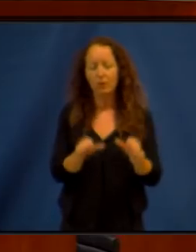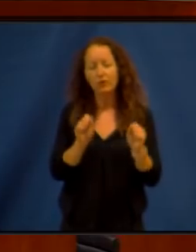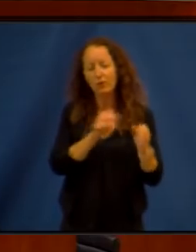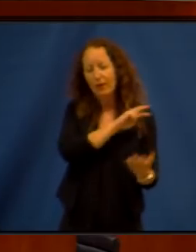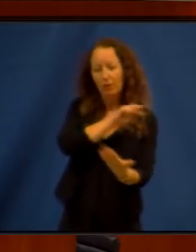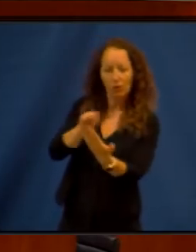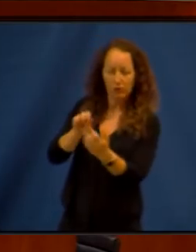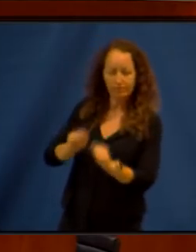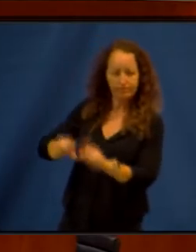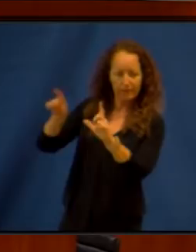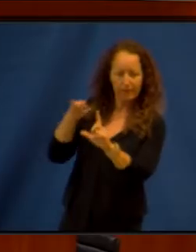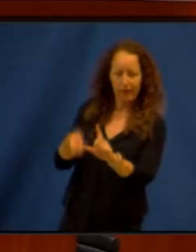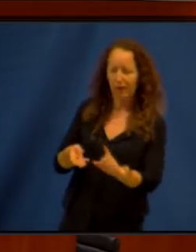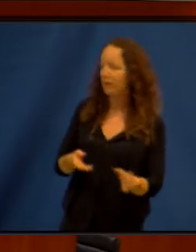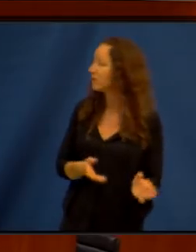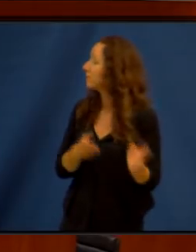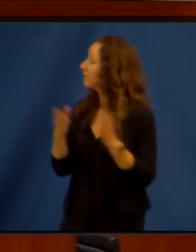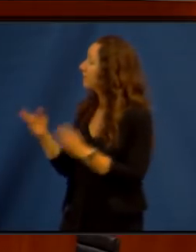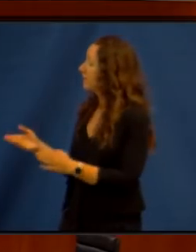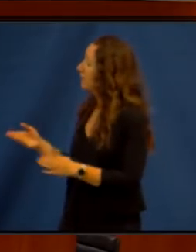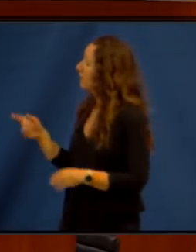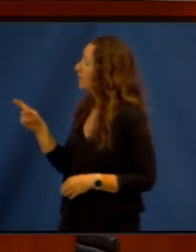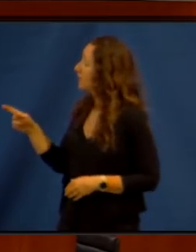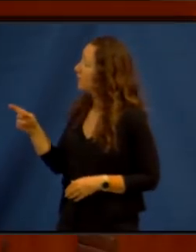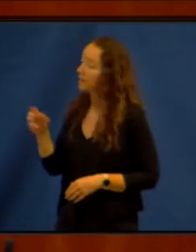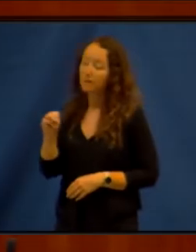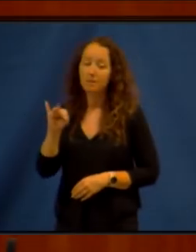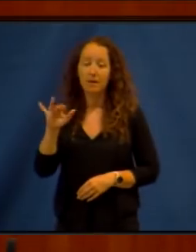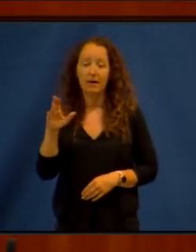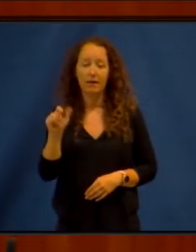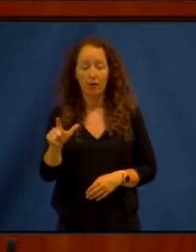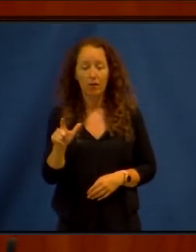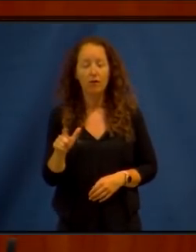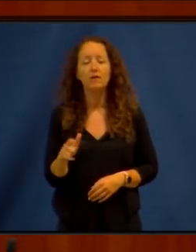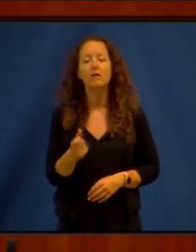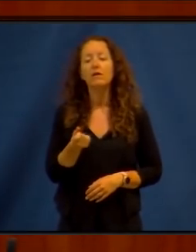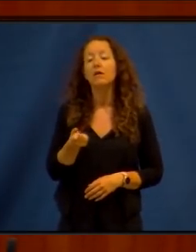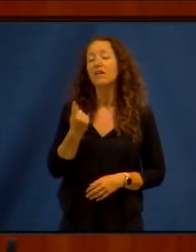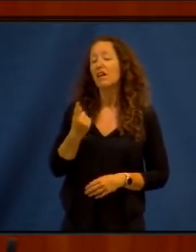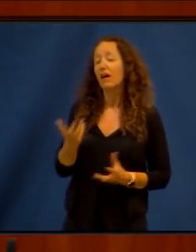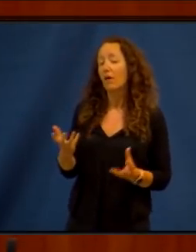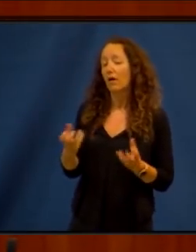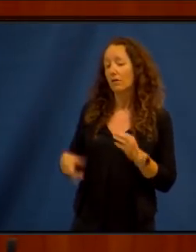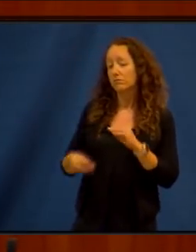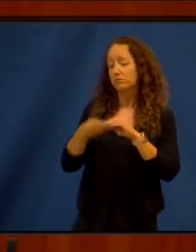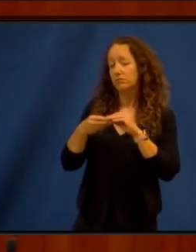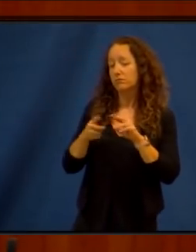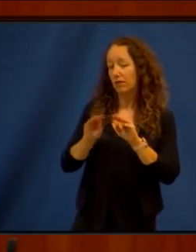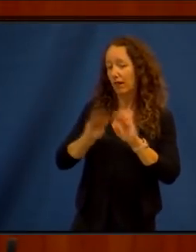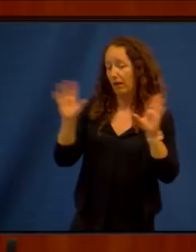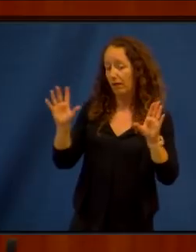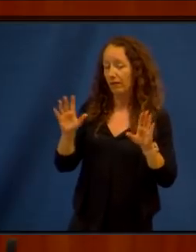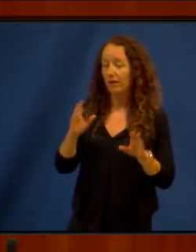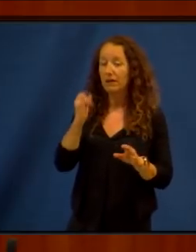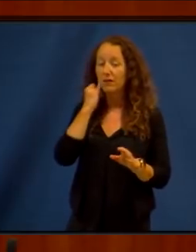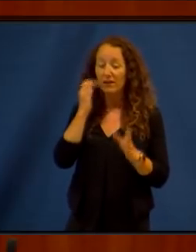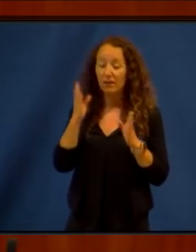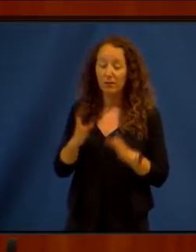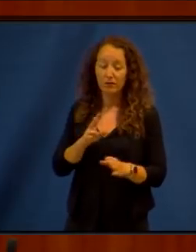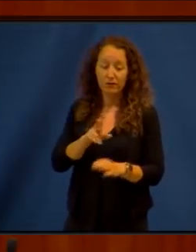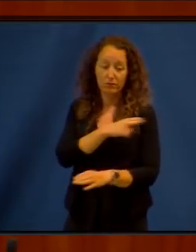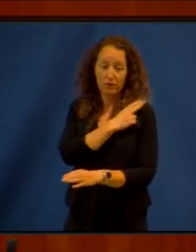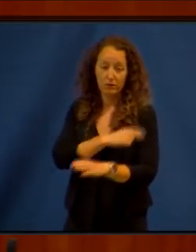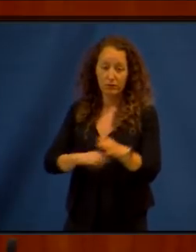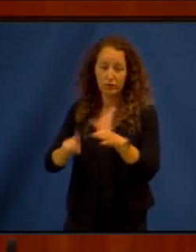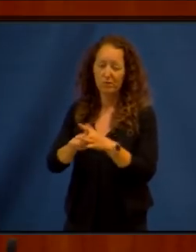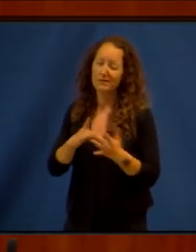Yes. Just to clarify, when patients come to the hospital, typically to the ED, but for